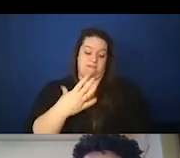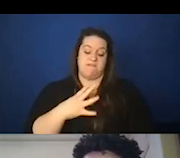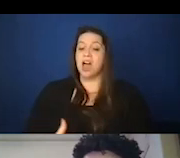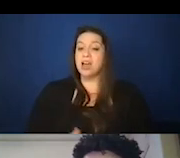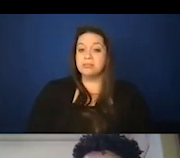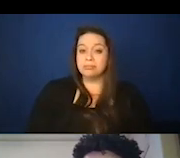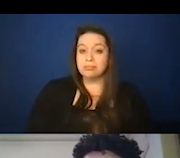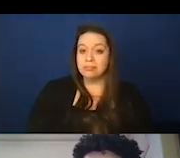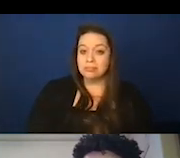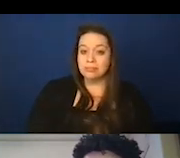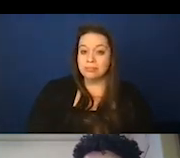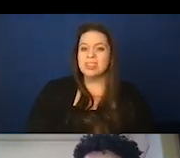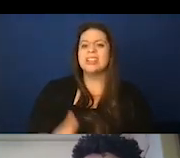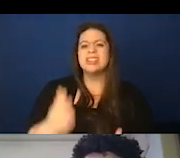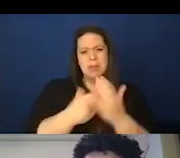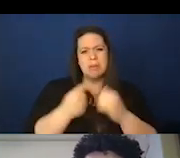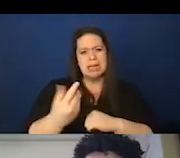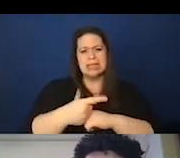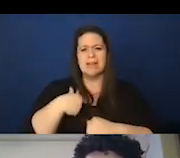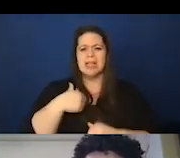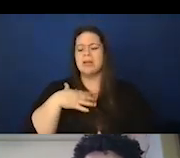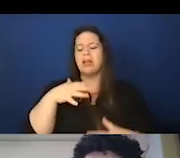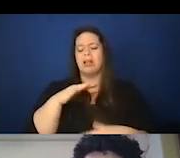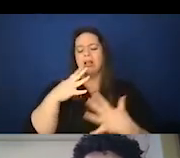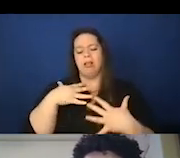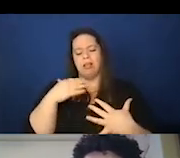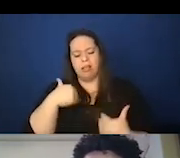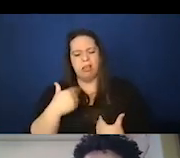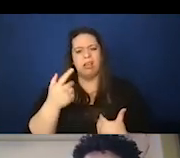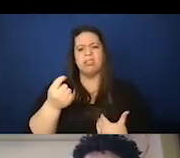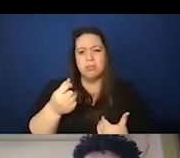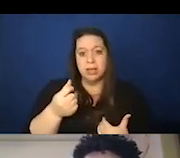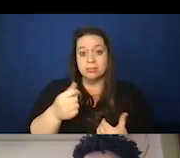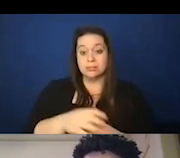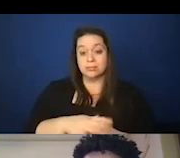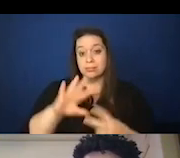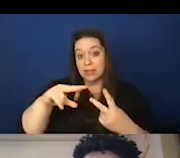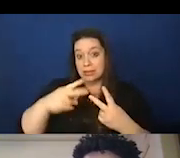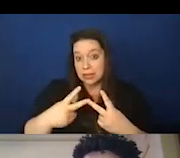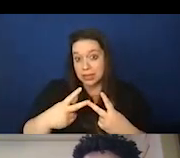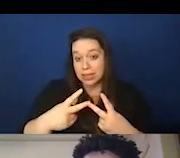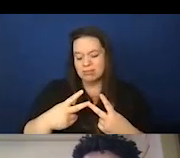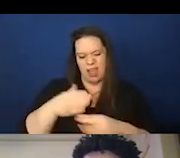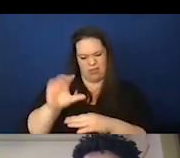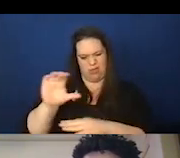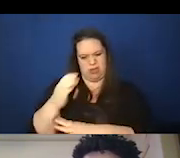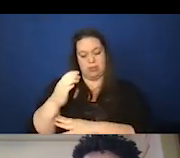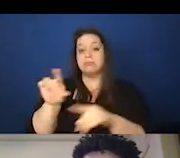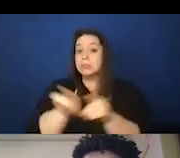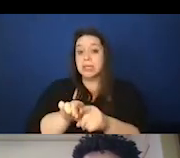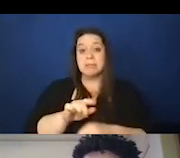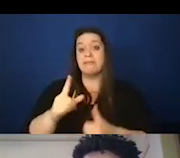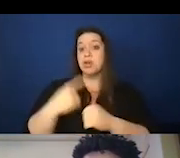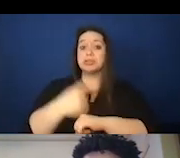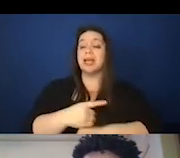people do feel a little run down for a day, but I didn't have any problem. Second shot I got after Christmas, same thing. My arm hurt